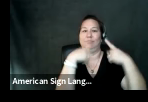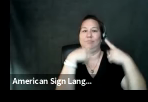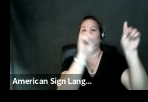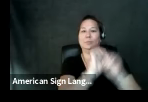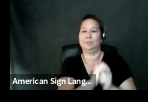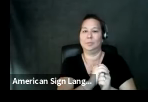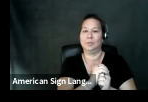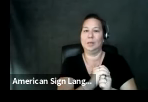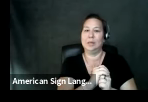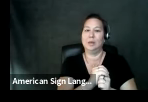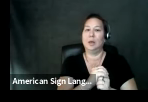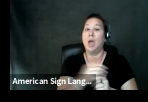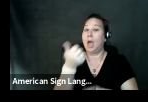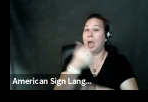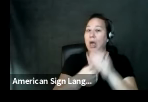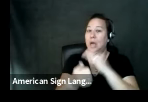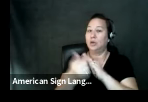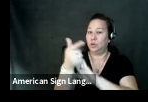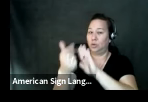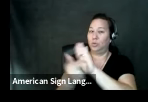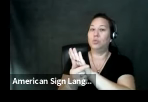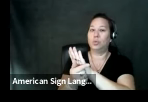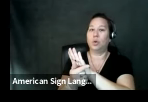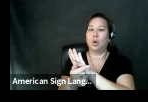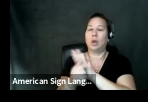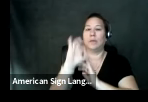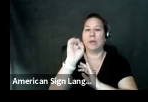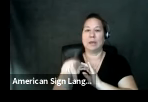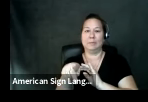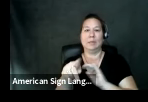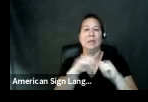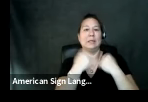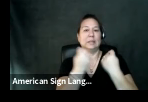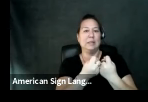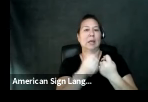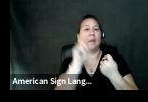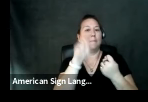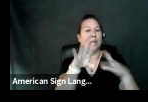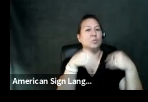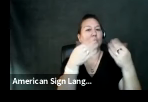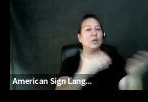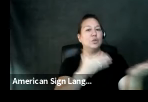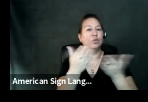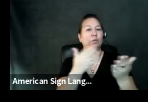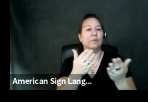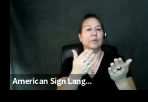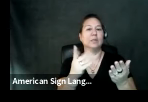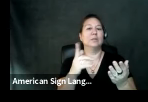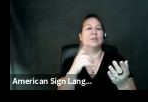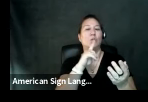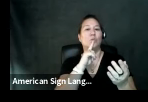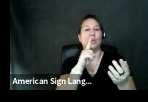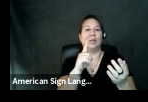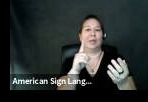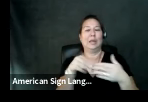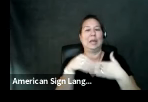team must provide our services and education in the least restrictive environment possible. And then that